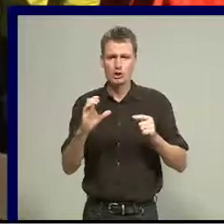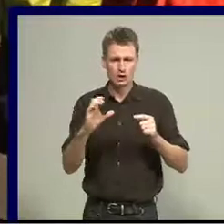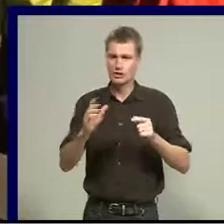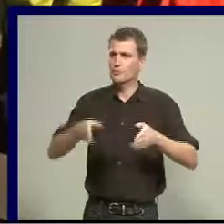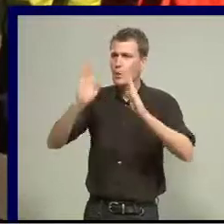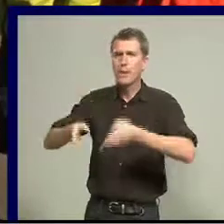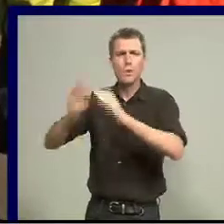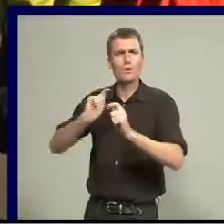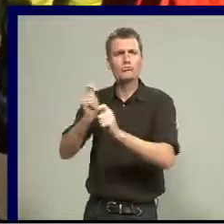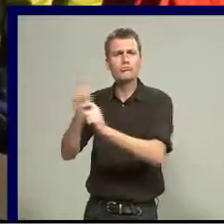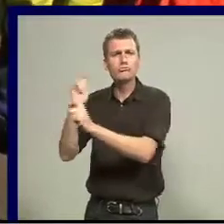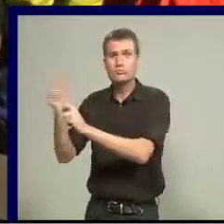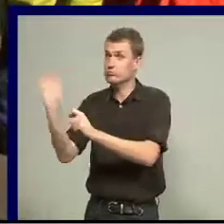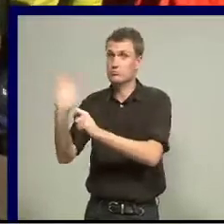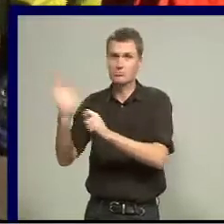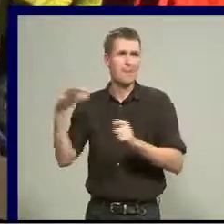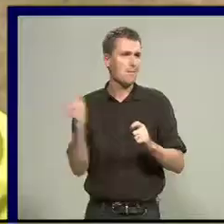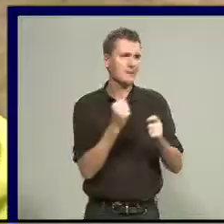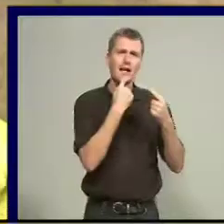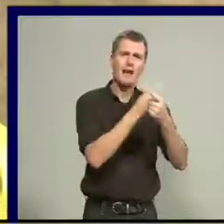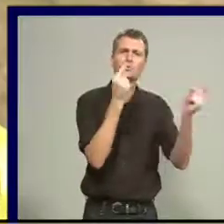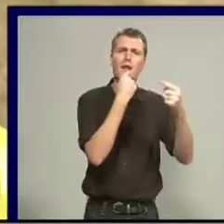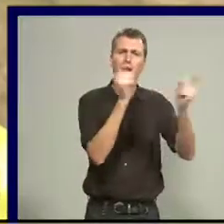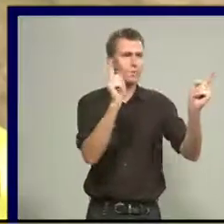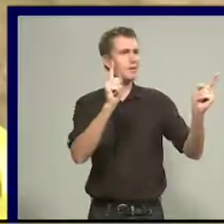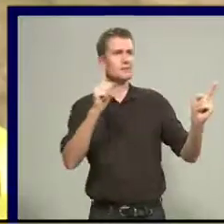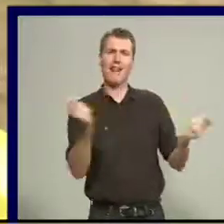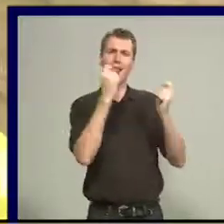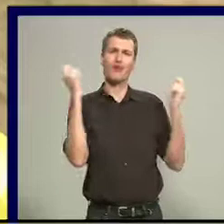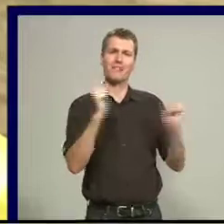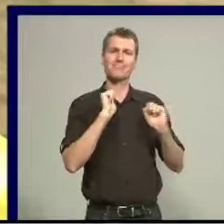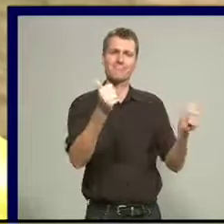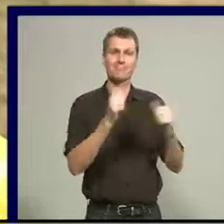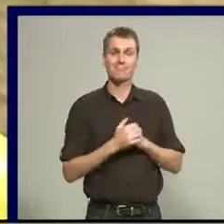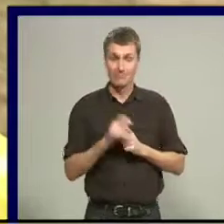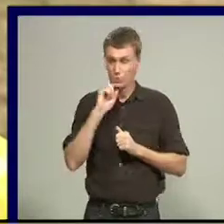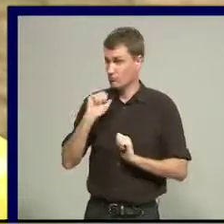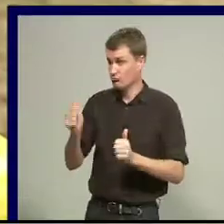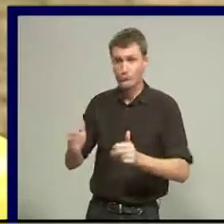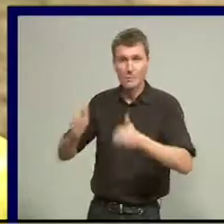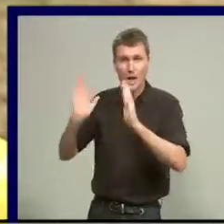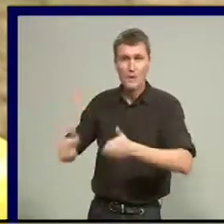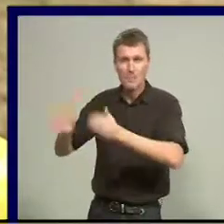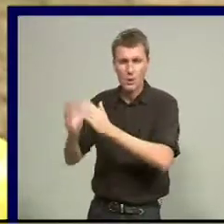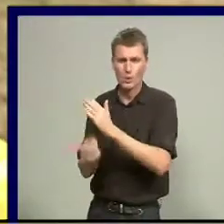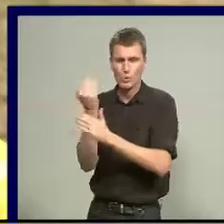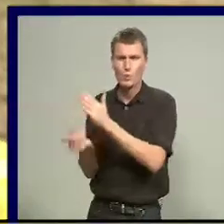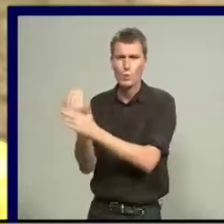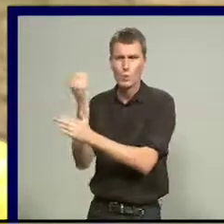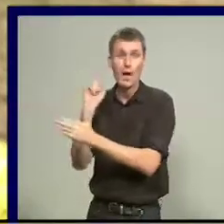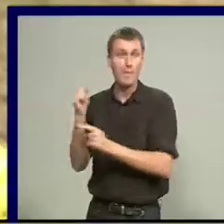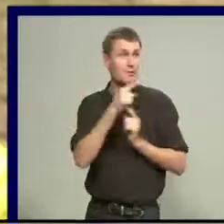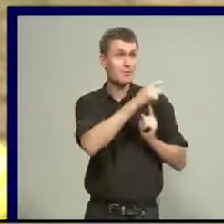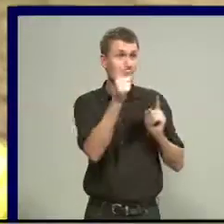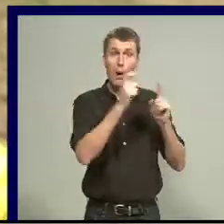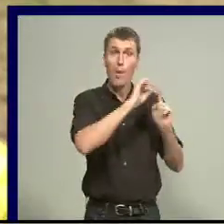about celebrating every good announcement. Yeah, we're going to get great new facilities in the city, but some of these facilities have always been on the Port Hills, I